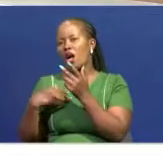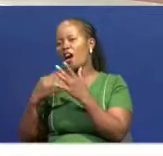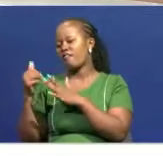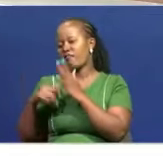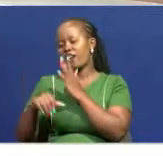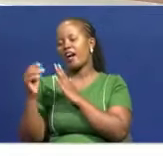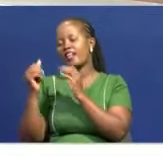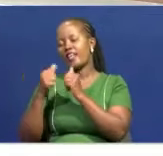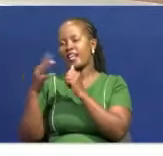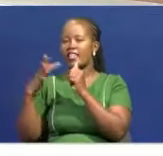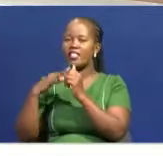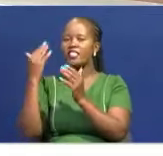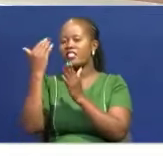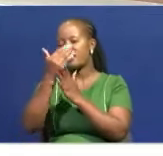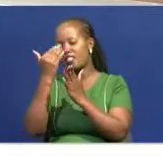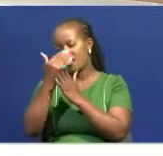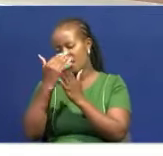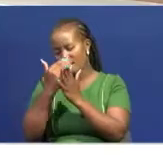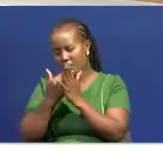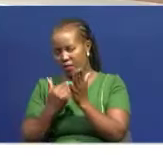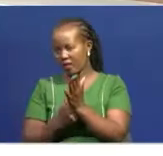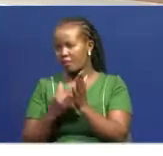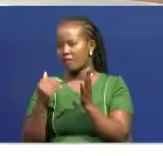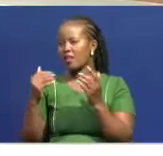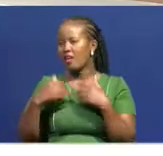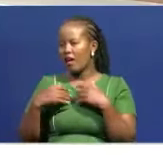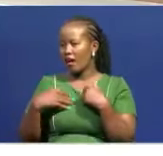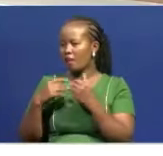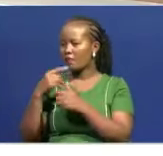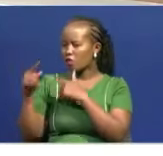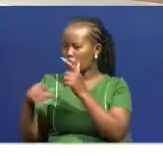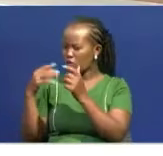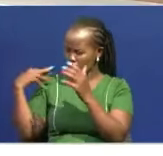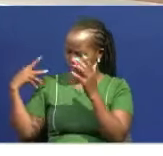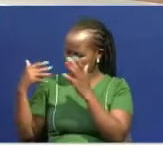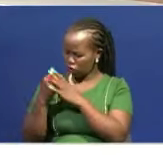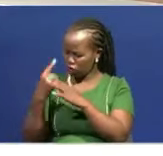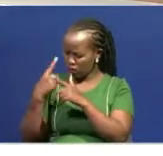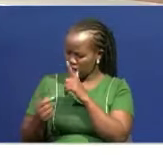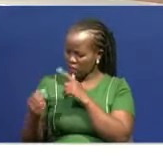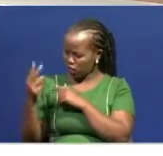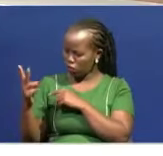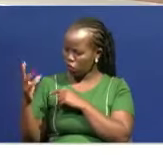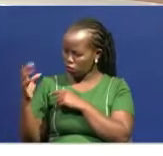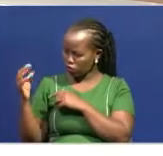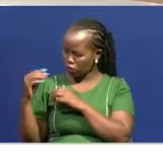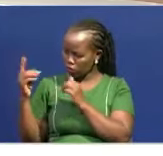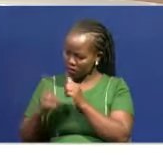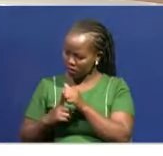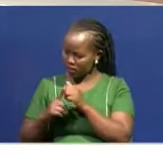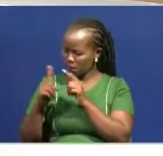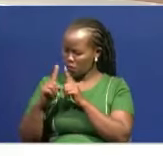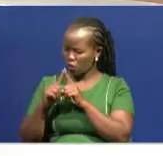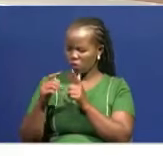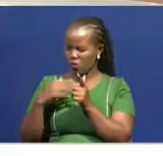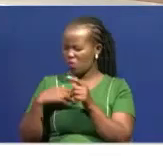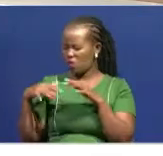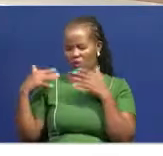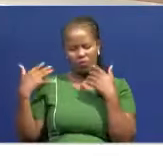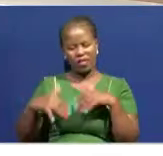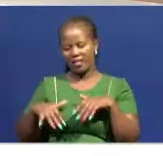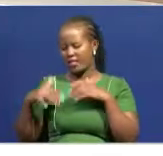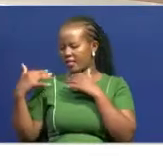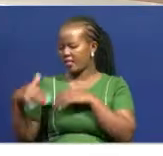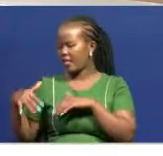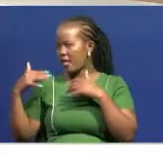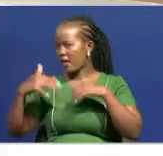went round. I haven't been round since 2006, I think, to watch schoolboy rugby, and I was so impressed. But just the passion